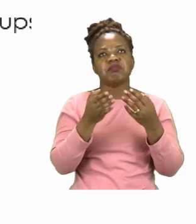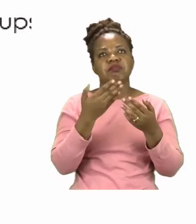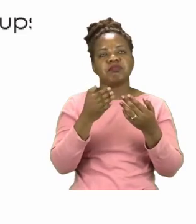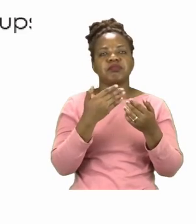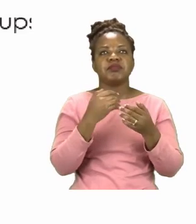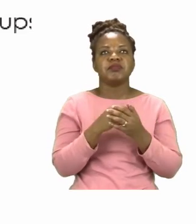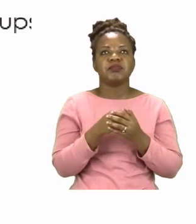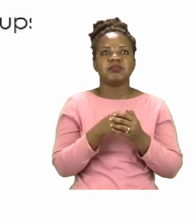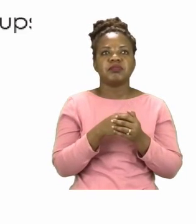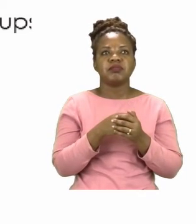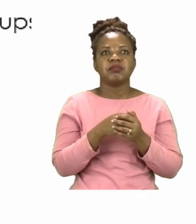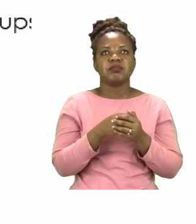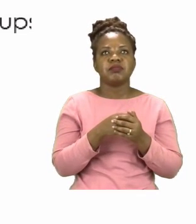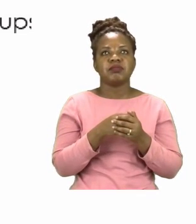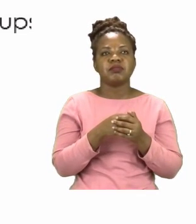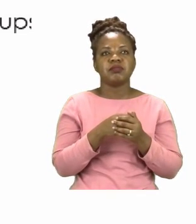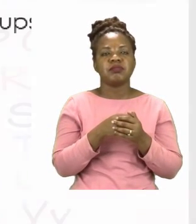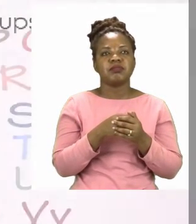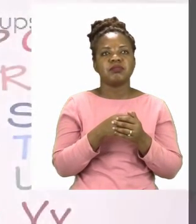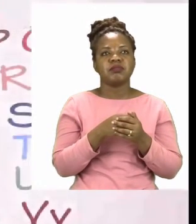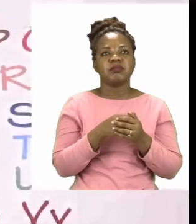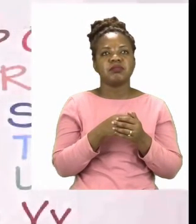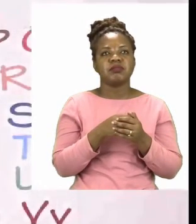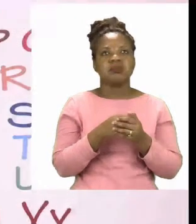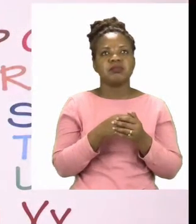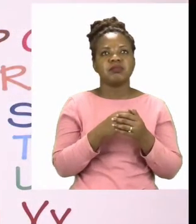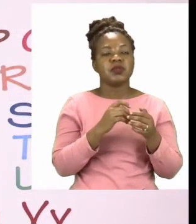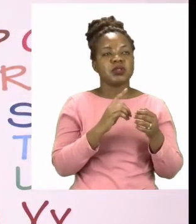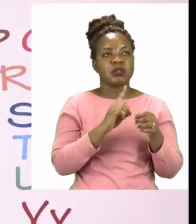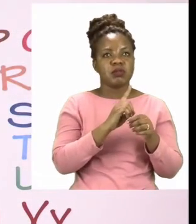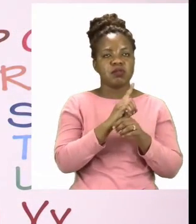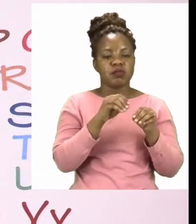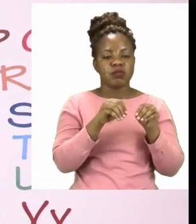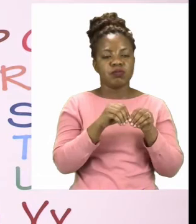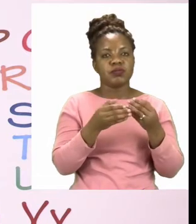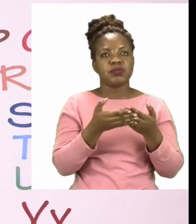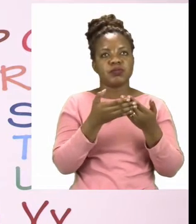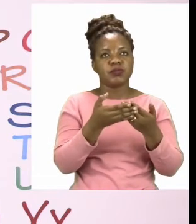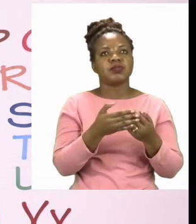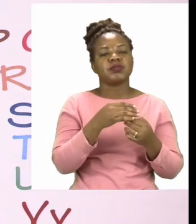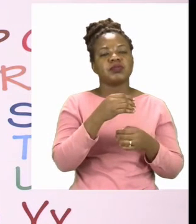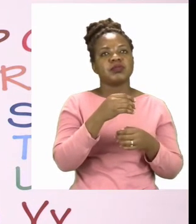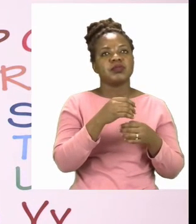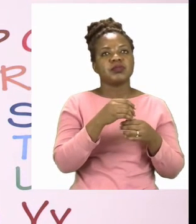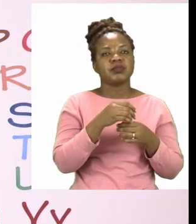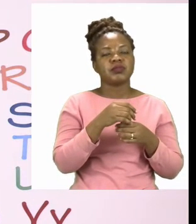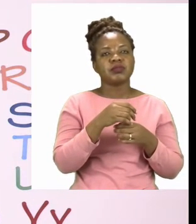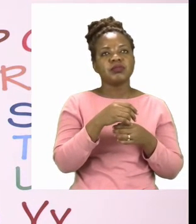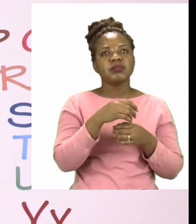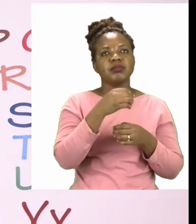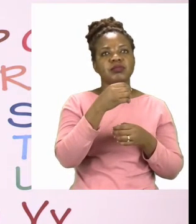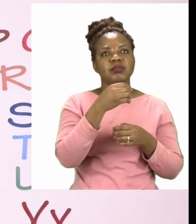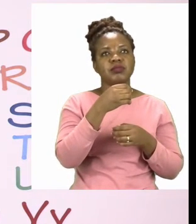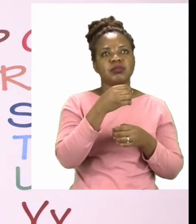doing the first one. The first shell says 15. So I have 15 here, which means the first